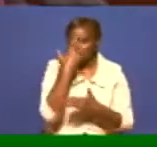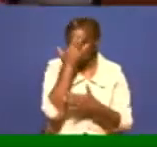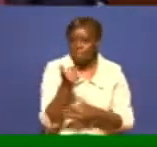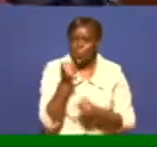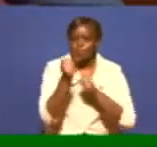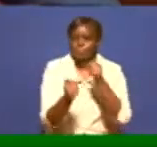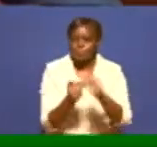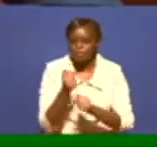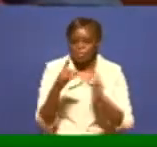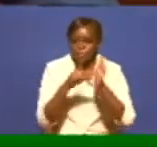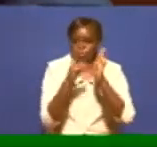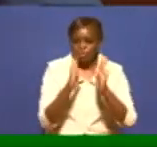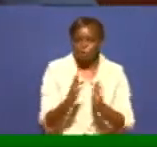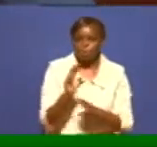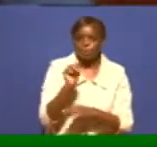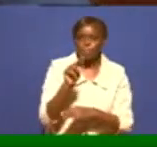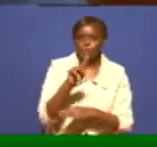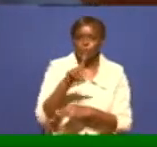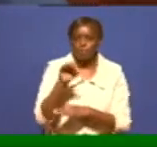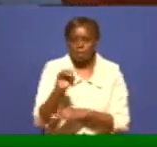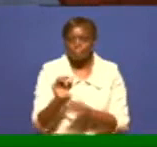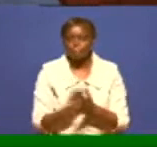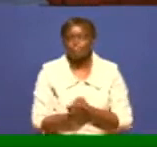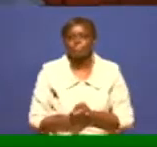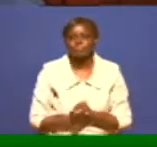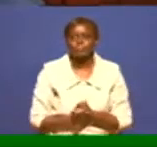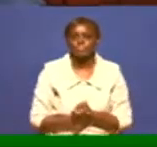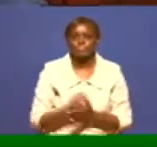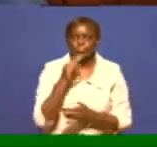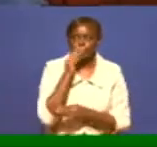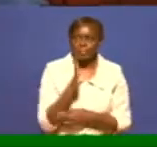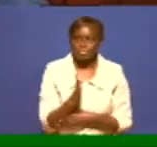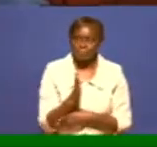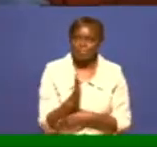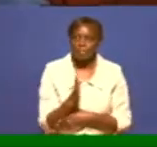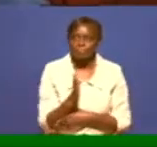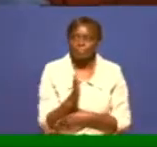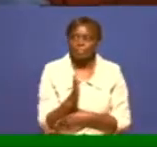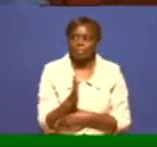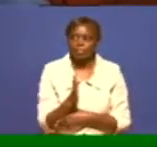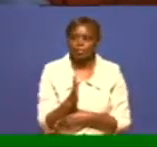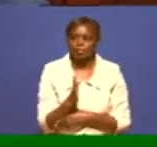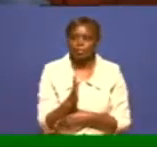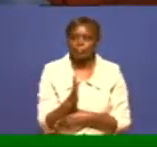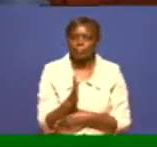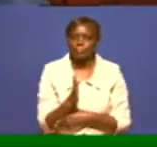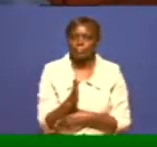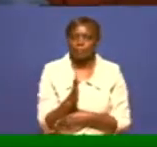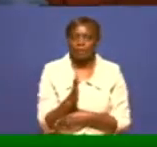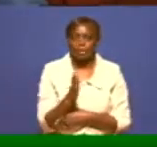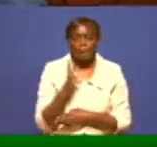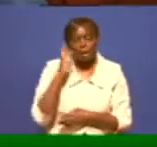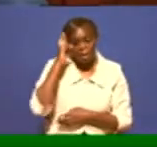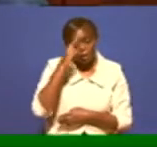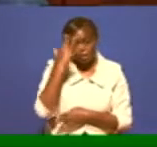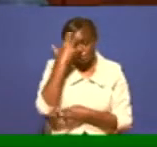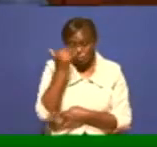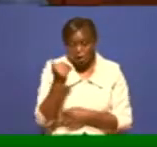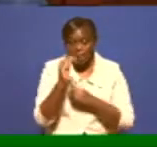Honorable Dr. Mulu. So, Honorable Speaker, I was saying the reason why